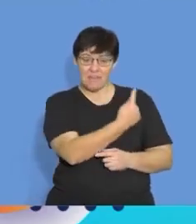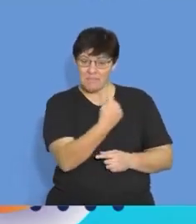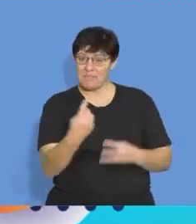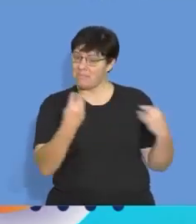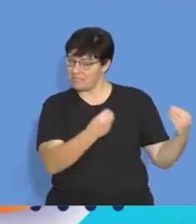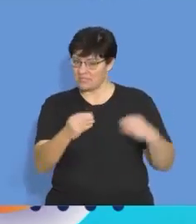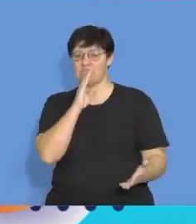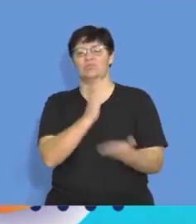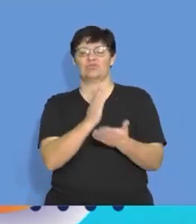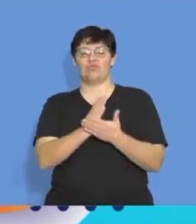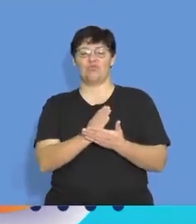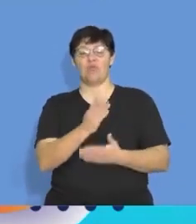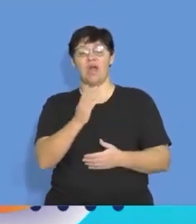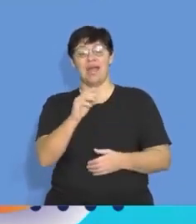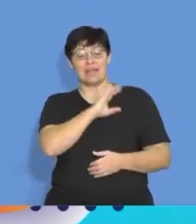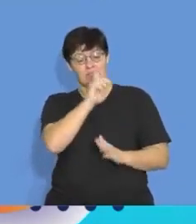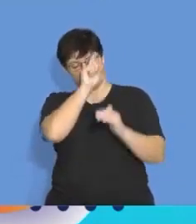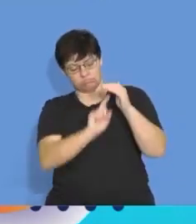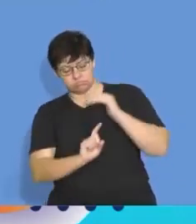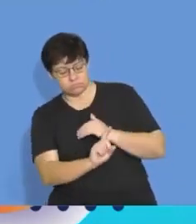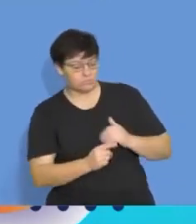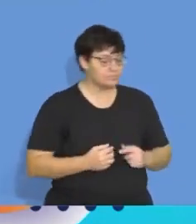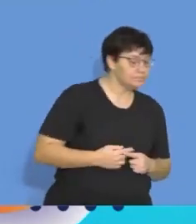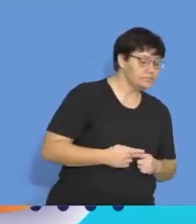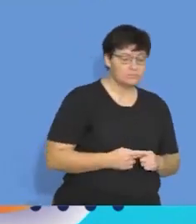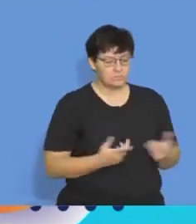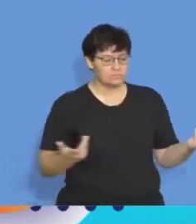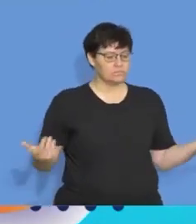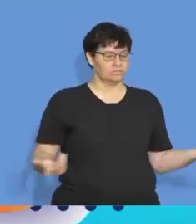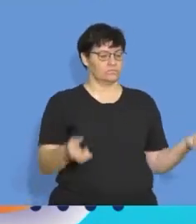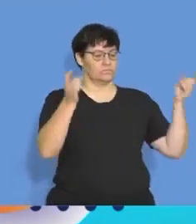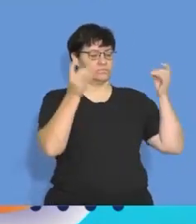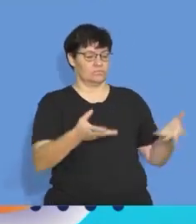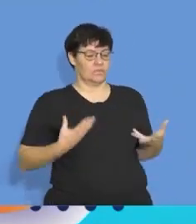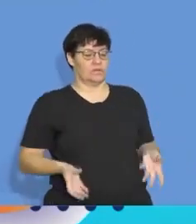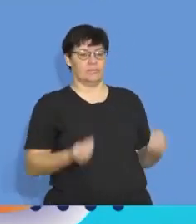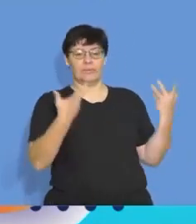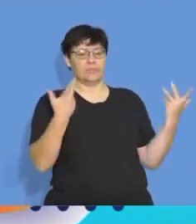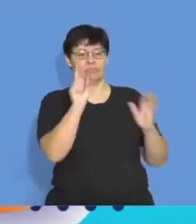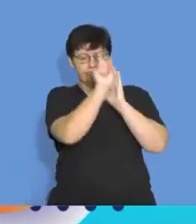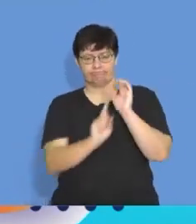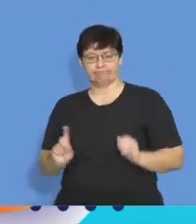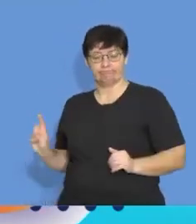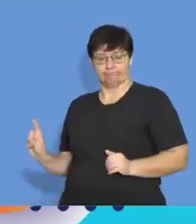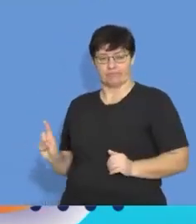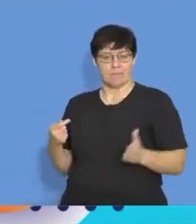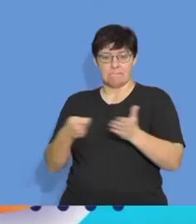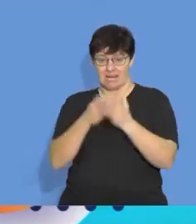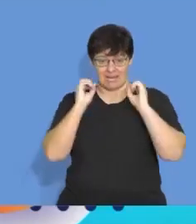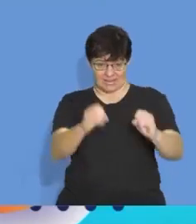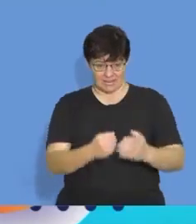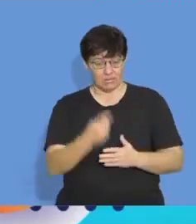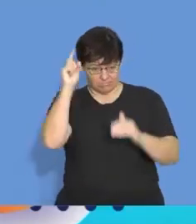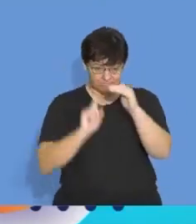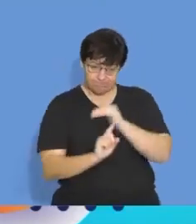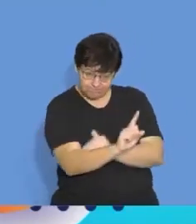business has to make sure that when a customer walks in, they do not walk out of that business without the goods that they have